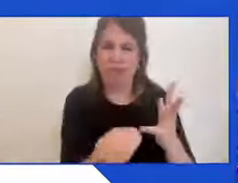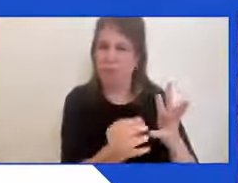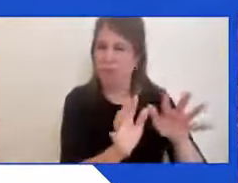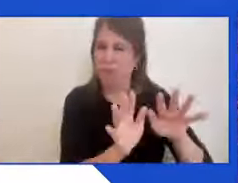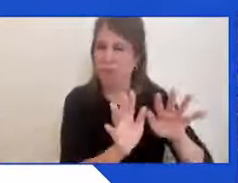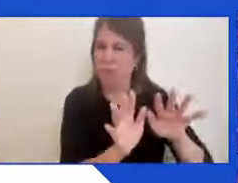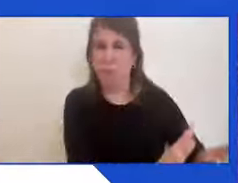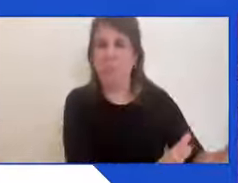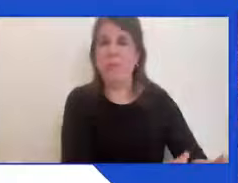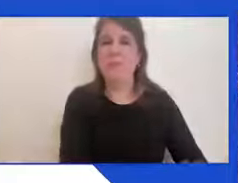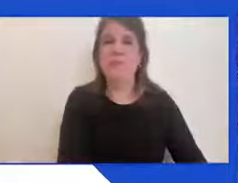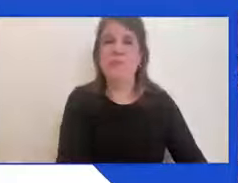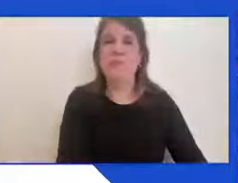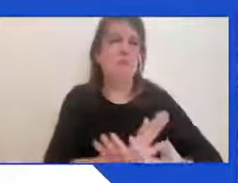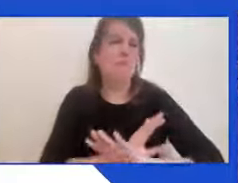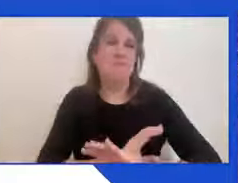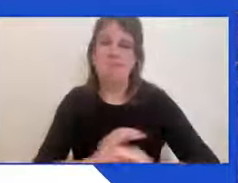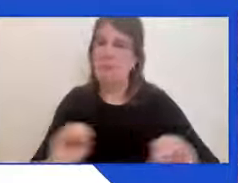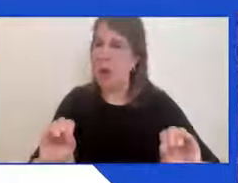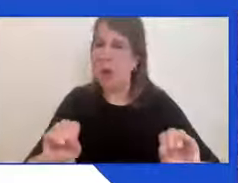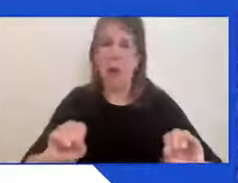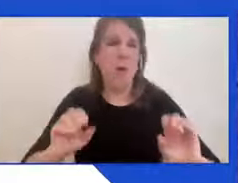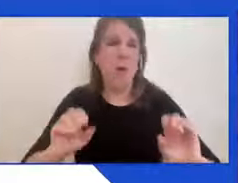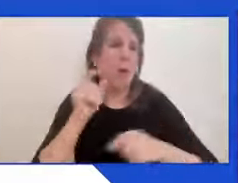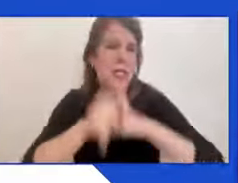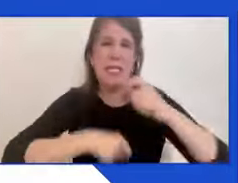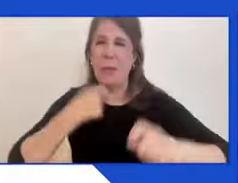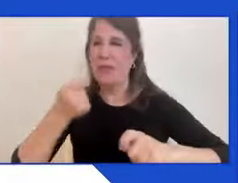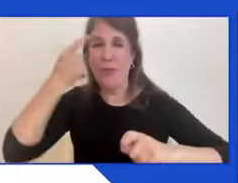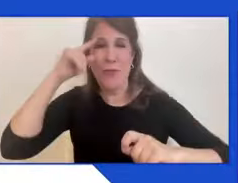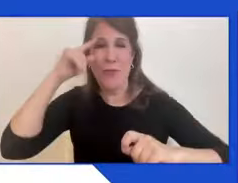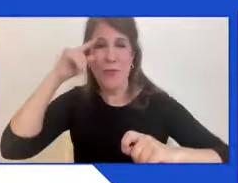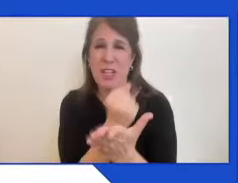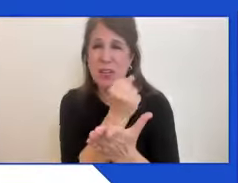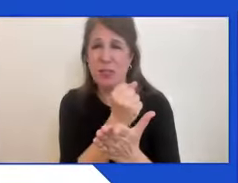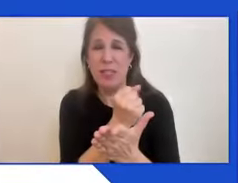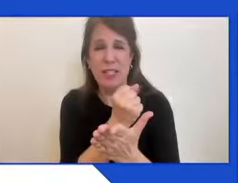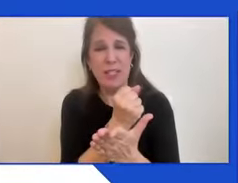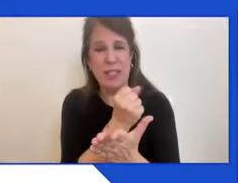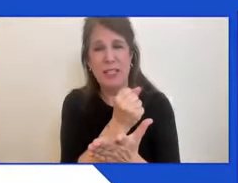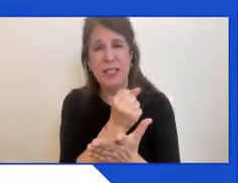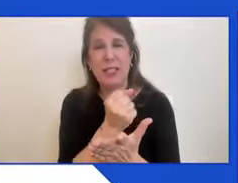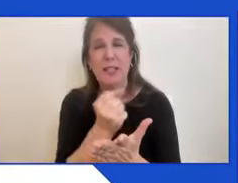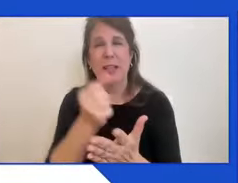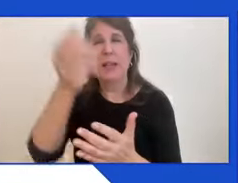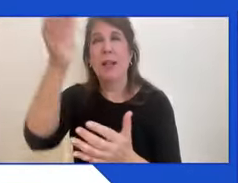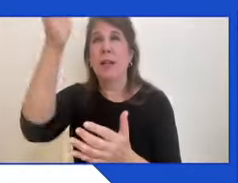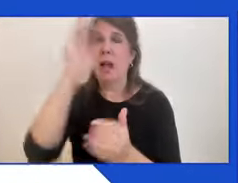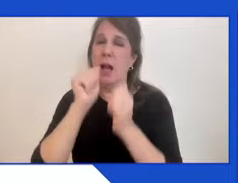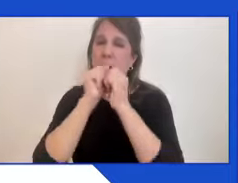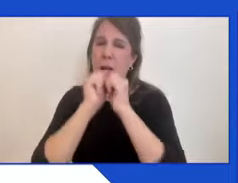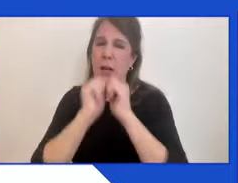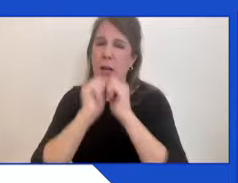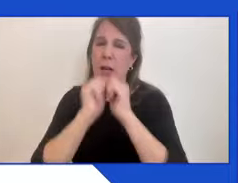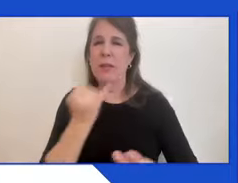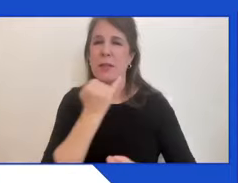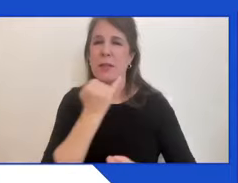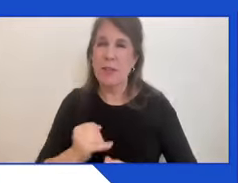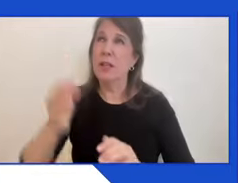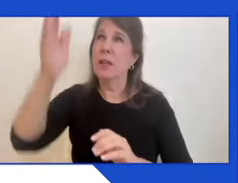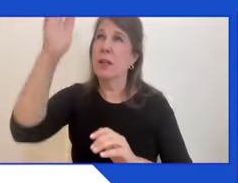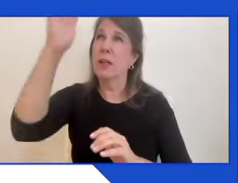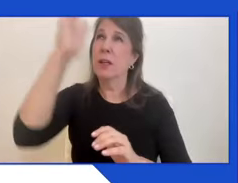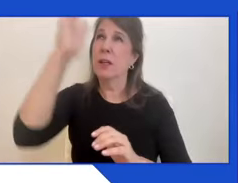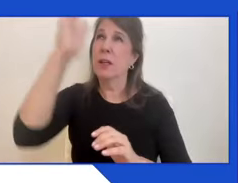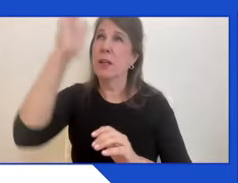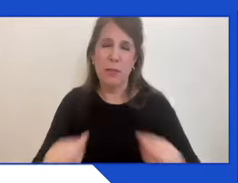There is no substitute for victory. May God bless Israel. May God bless the United States